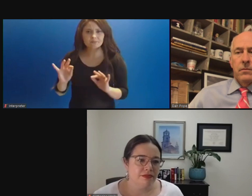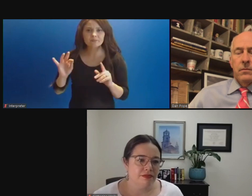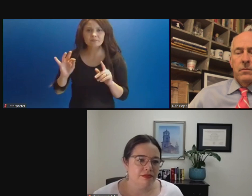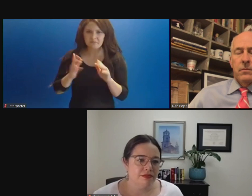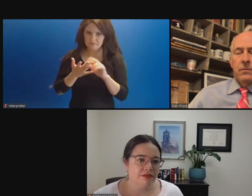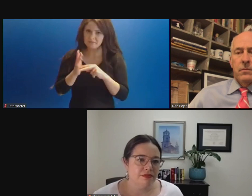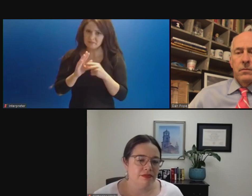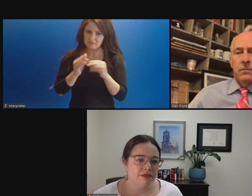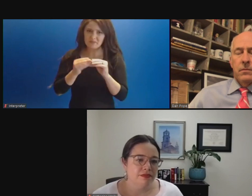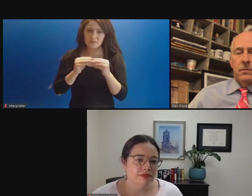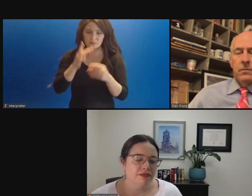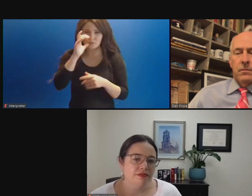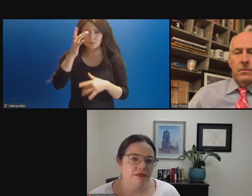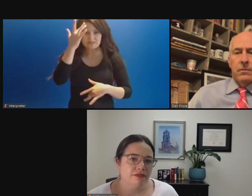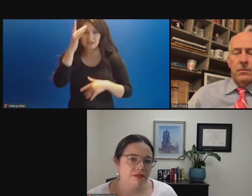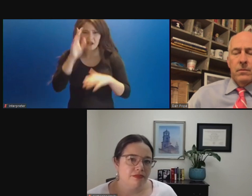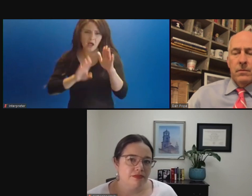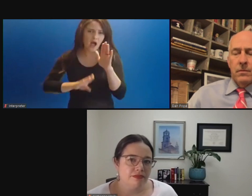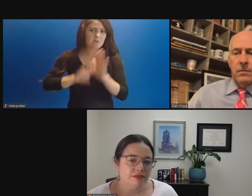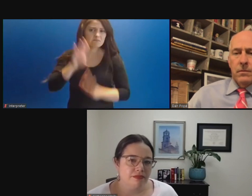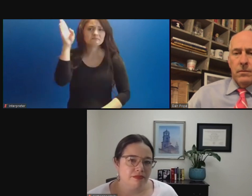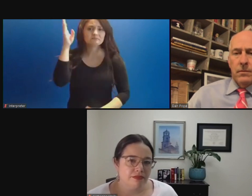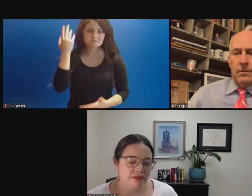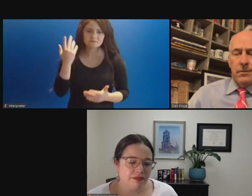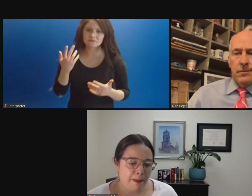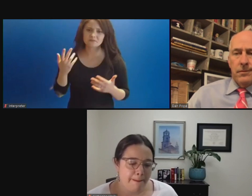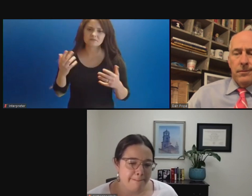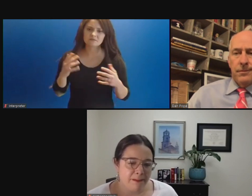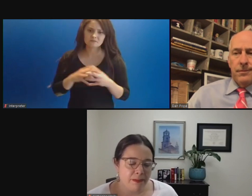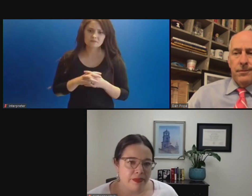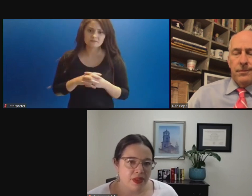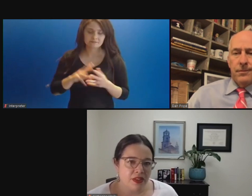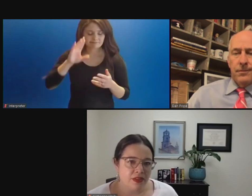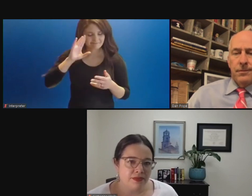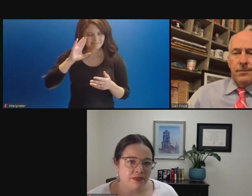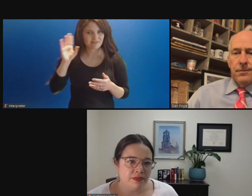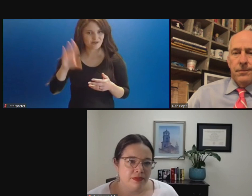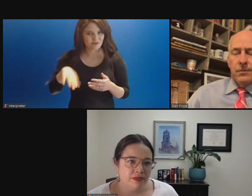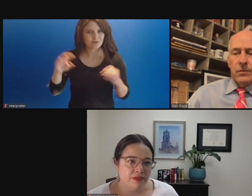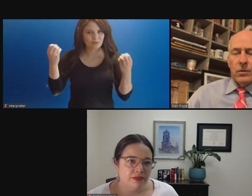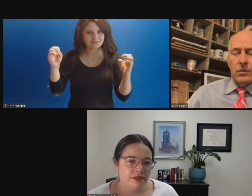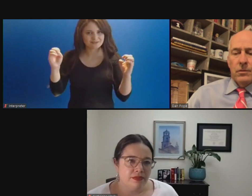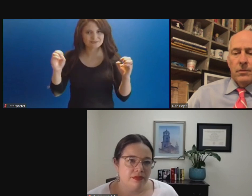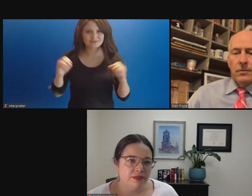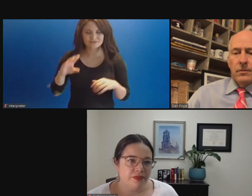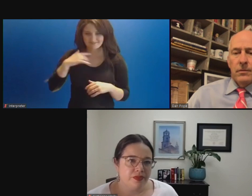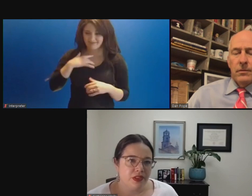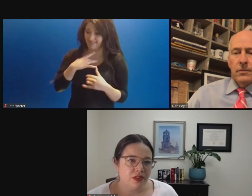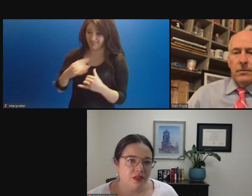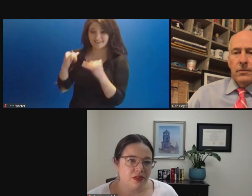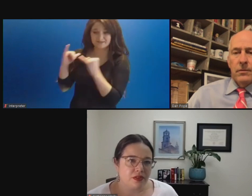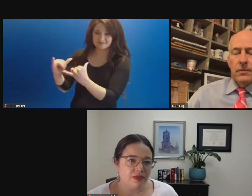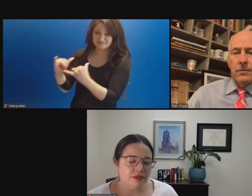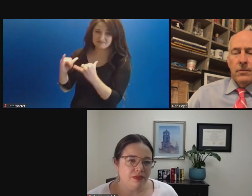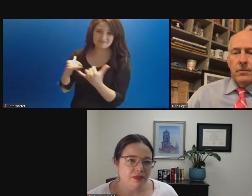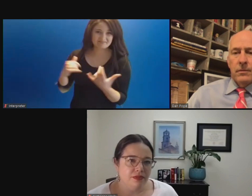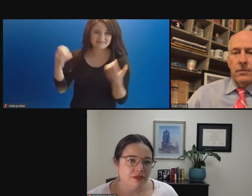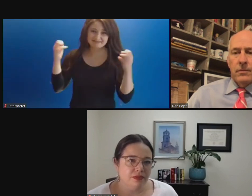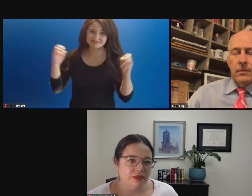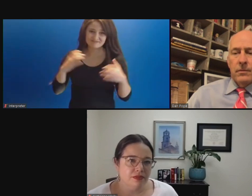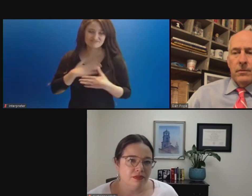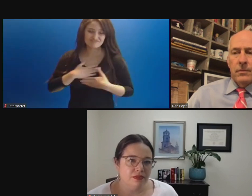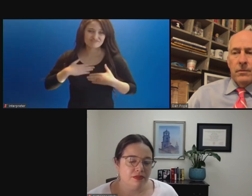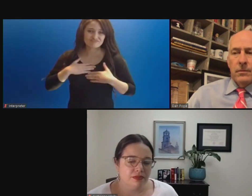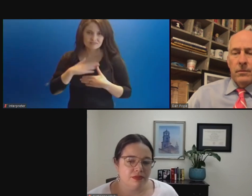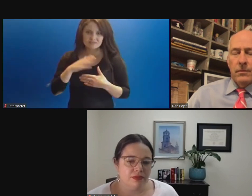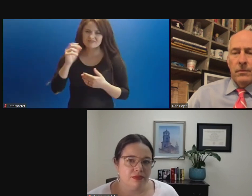in the number of community spread. And I know it's Easter, and I like Easter just as much as anybody else, but we